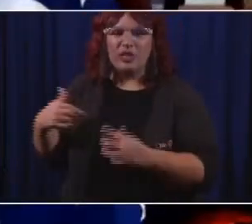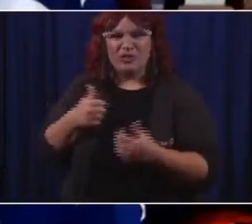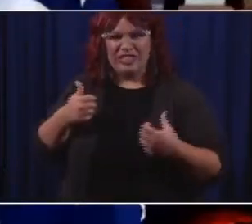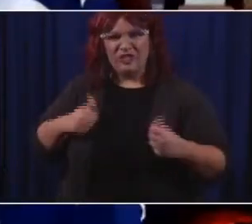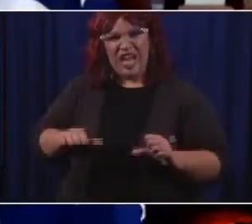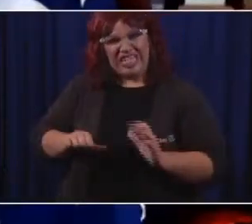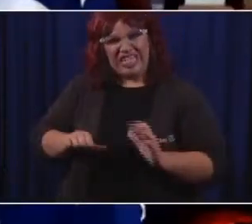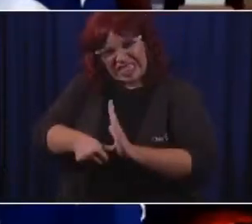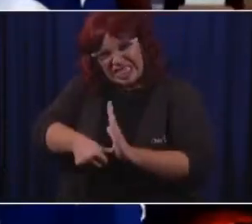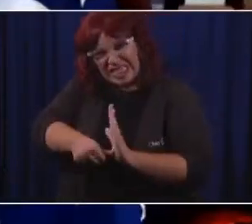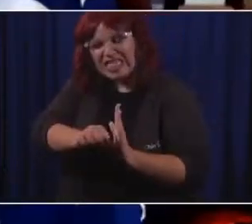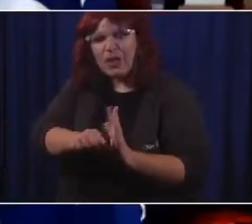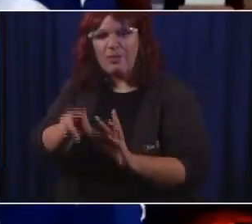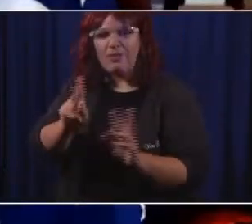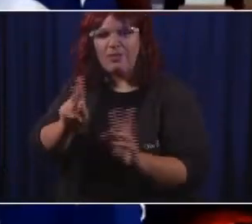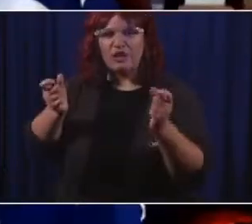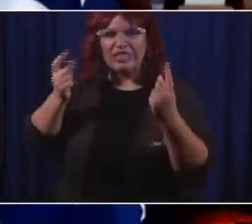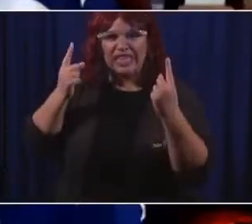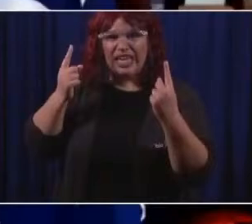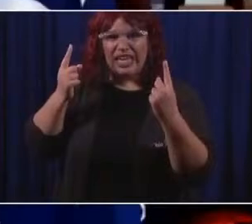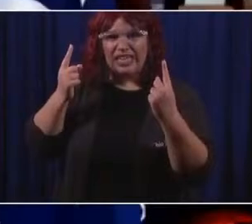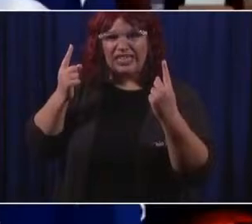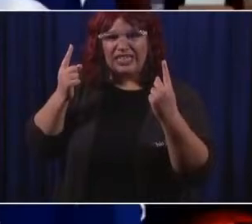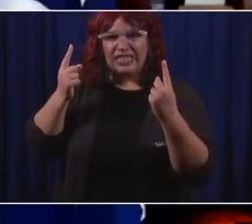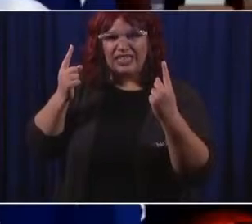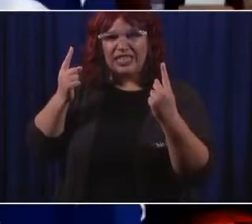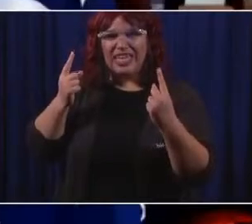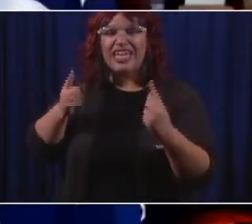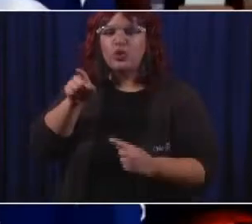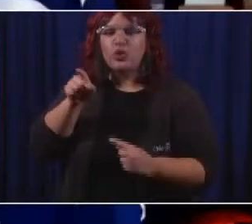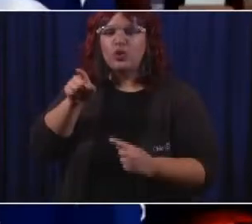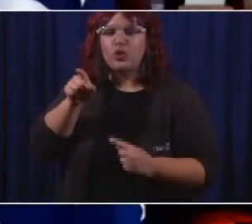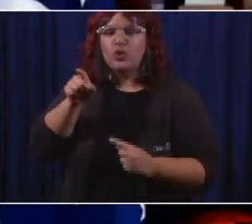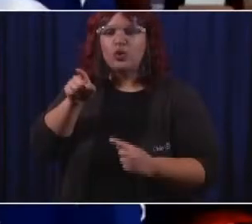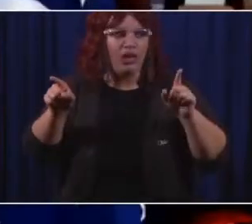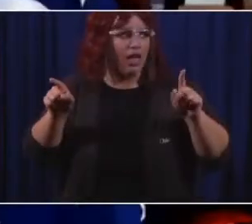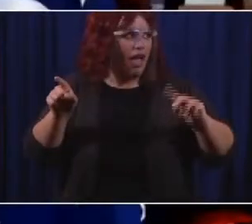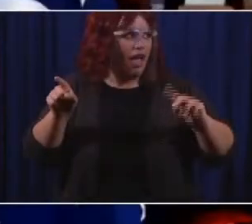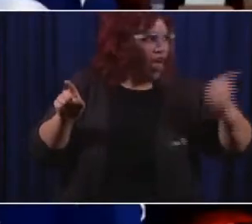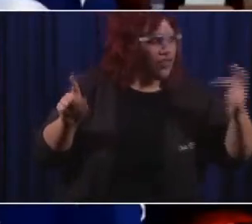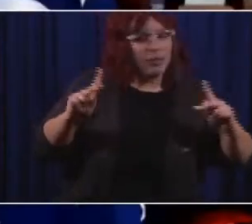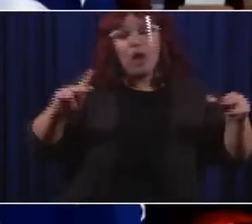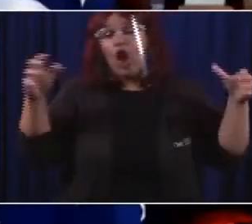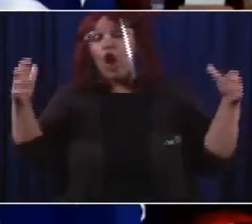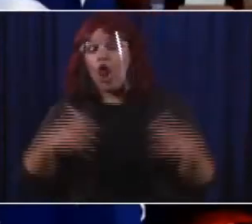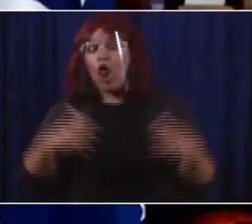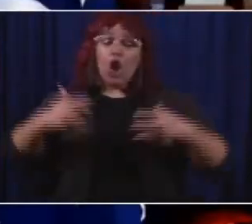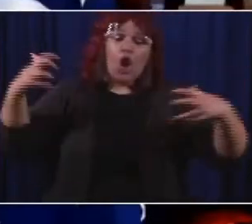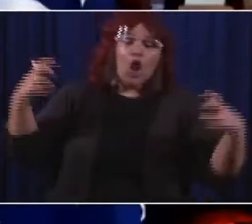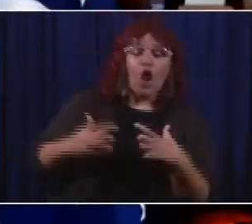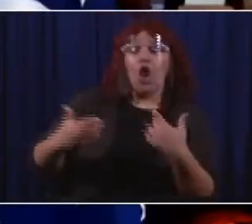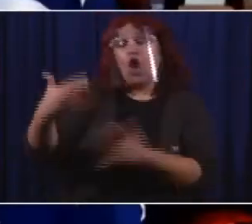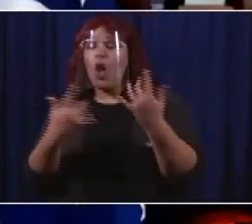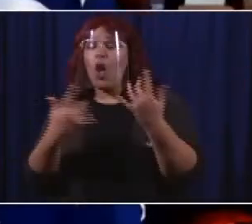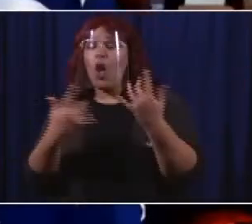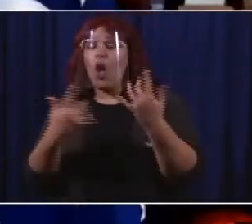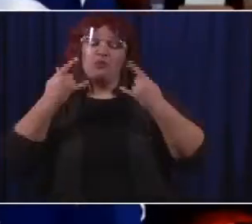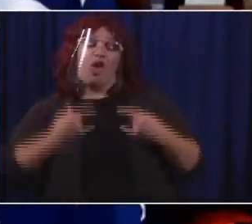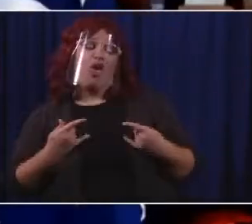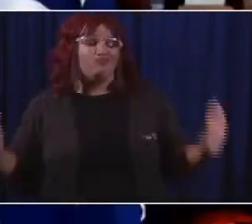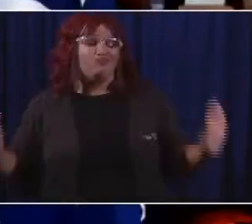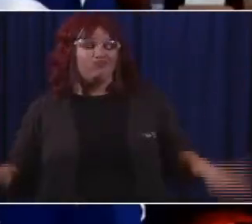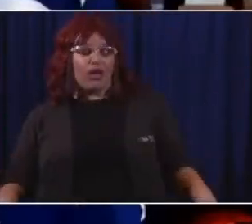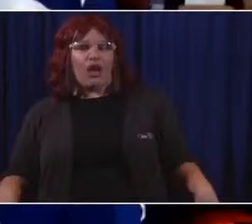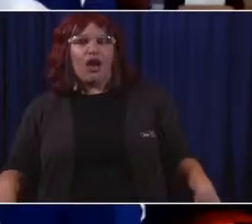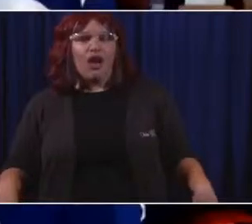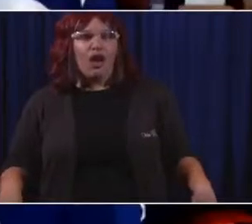because that's where the solutions lie, is what we do on our own personal time. Businesses have shown that they can create a safe environment, and they're doing